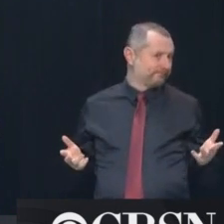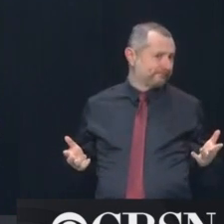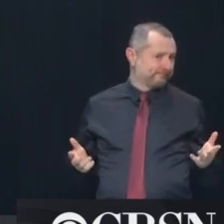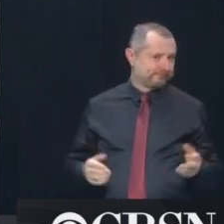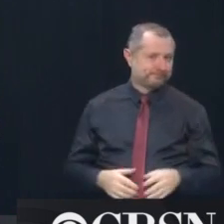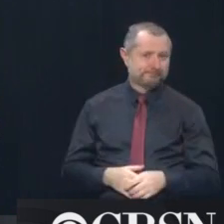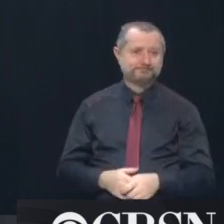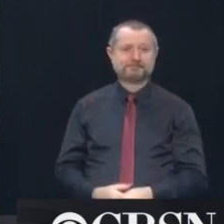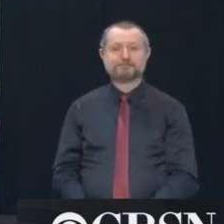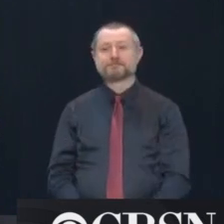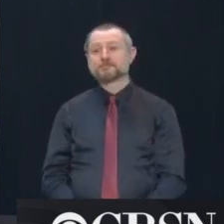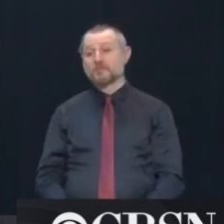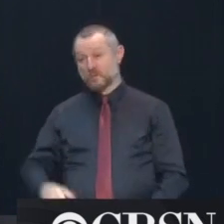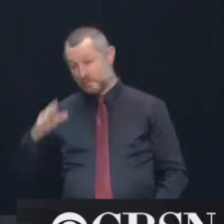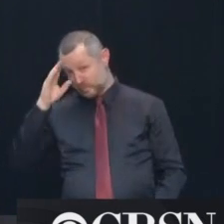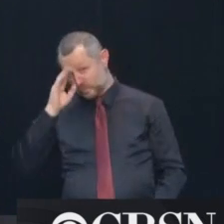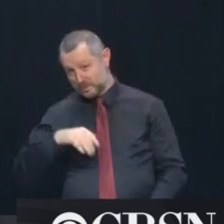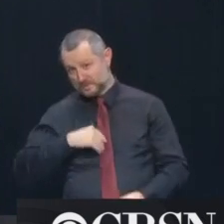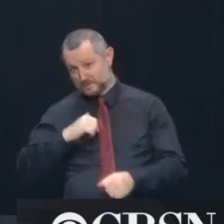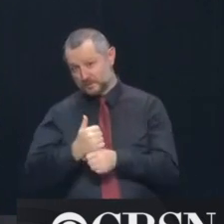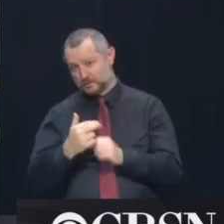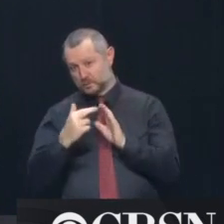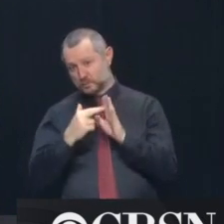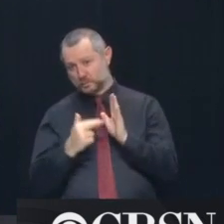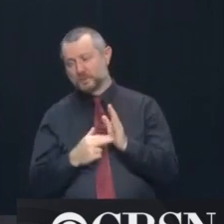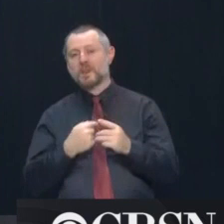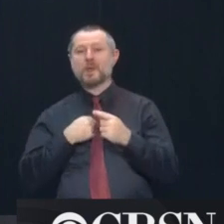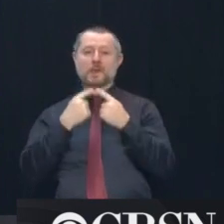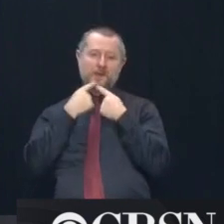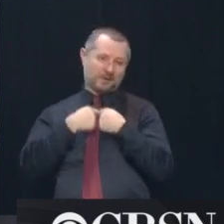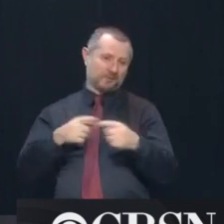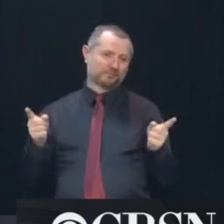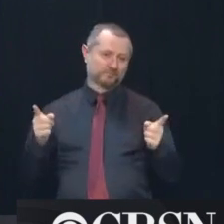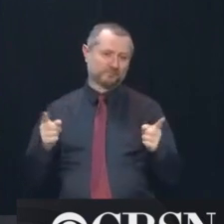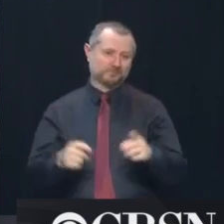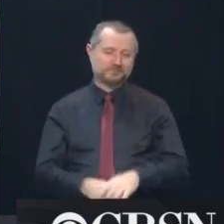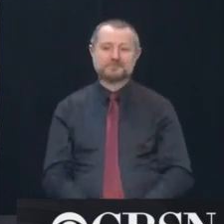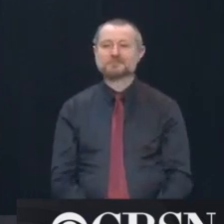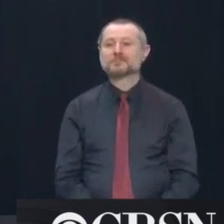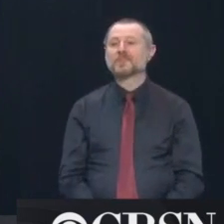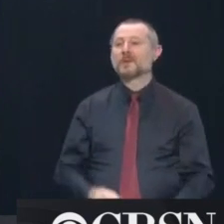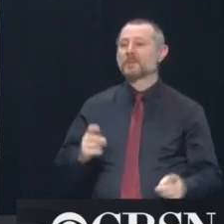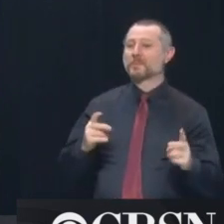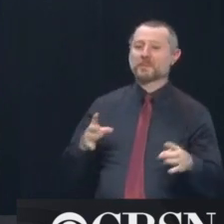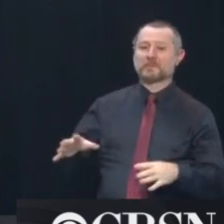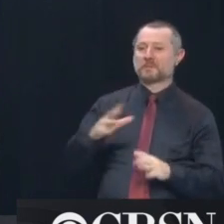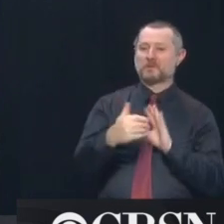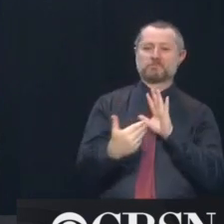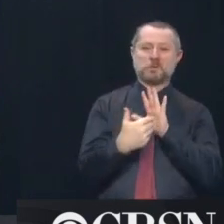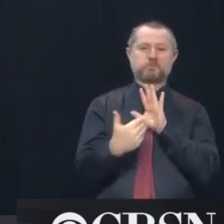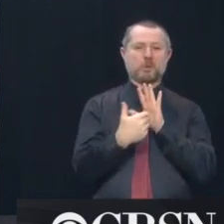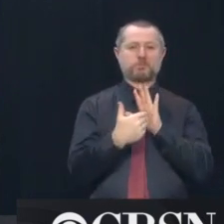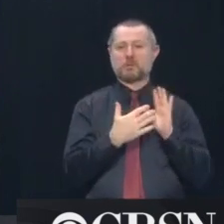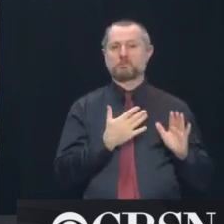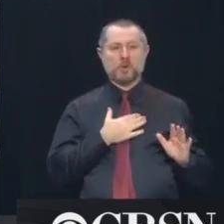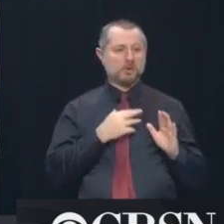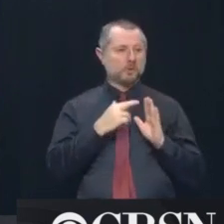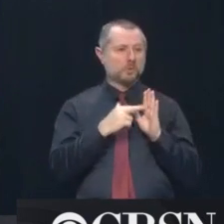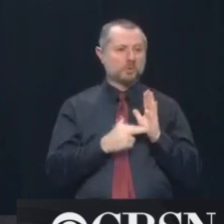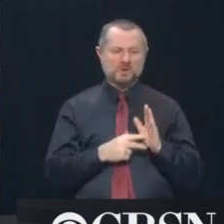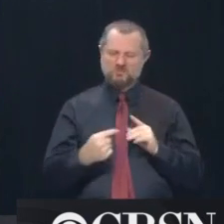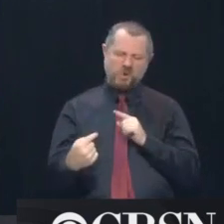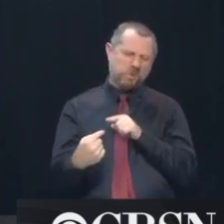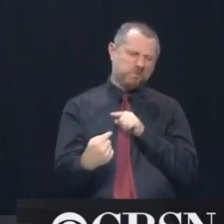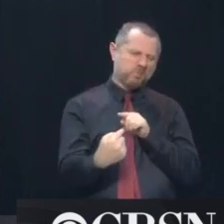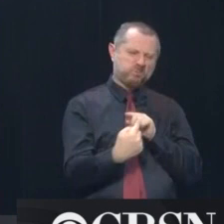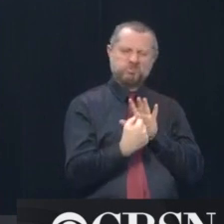I put rules out. There's opposition to the rules. The opposition to the